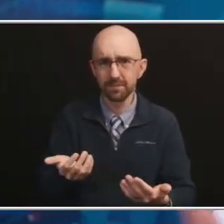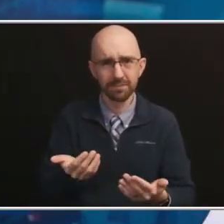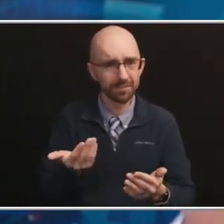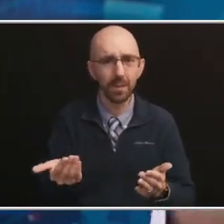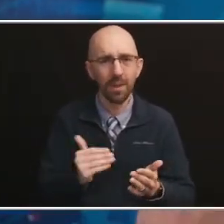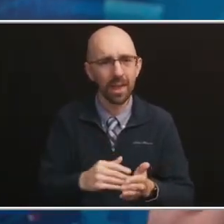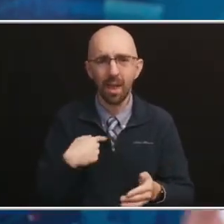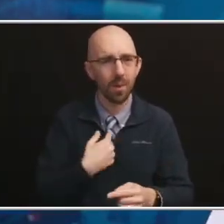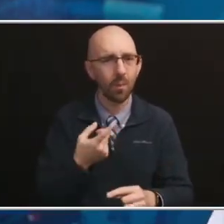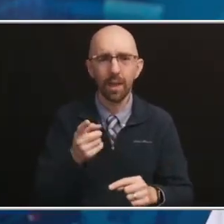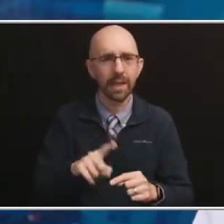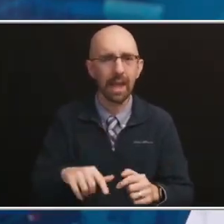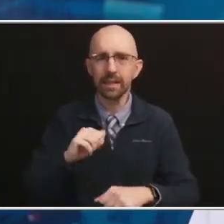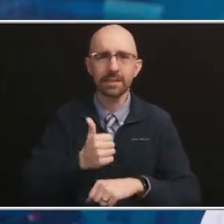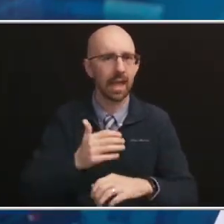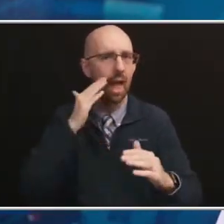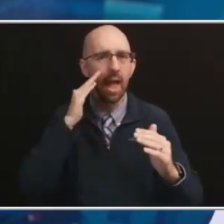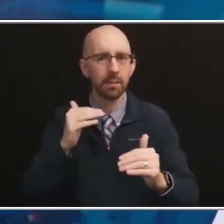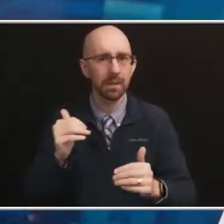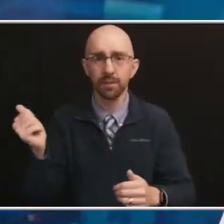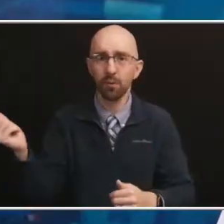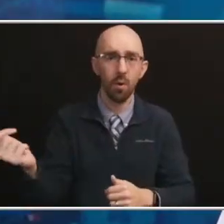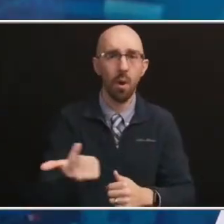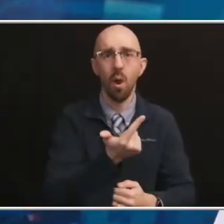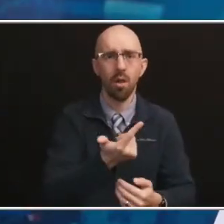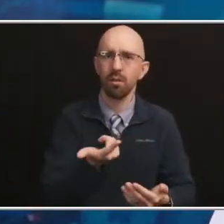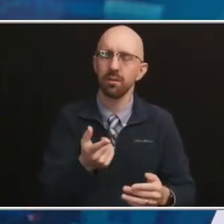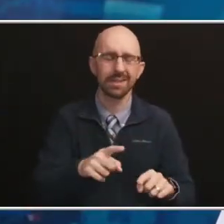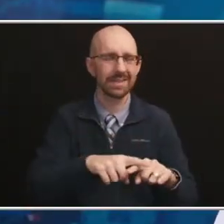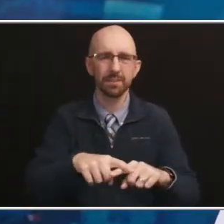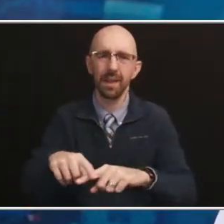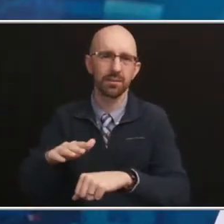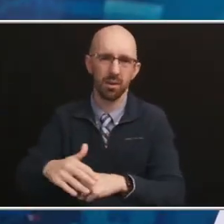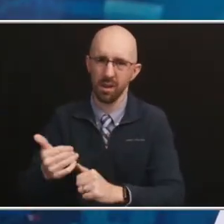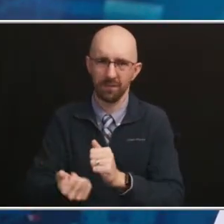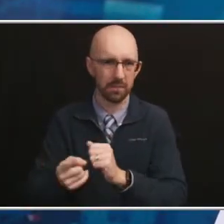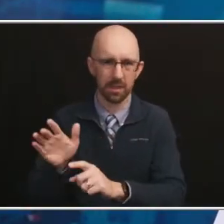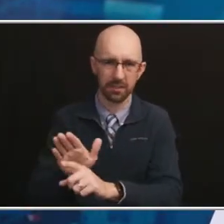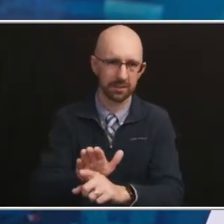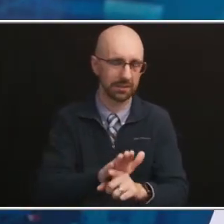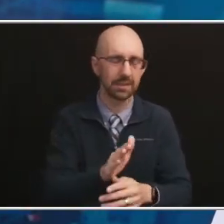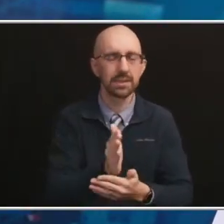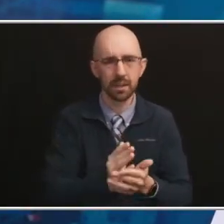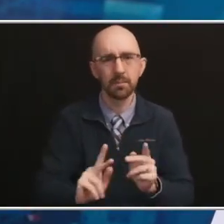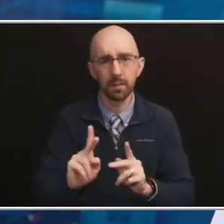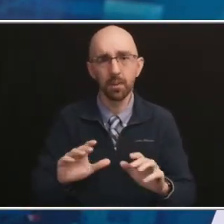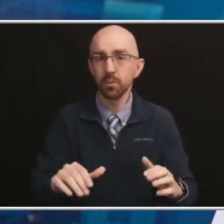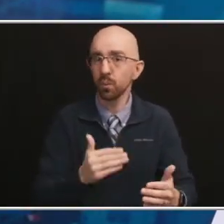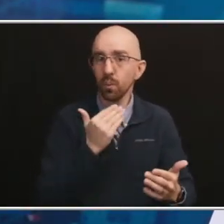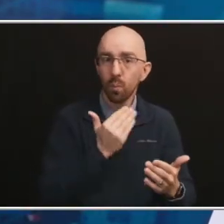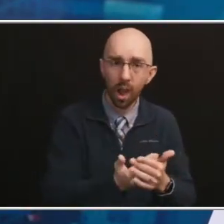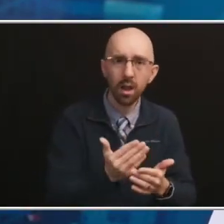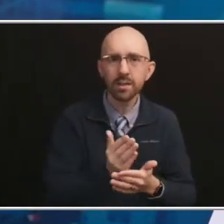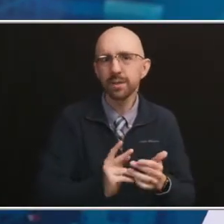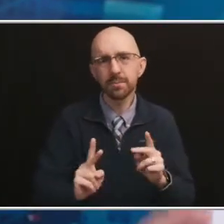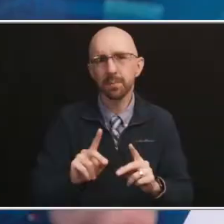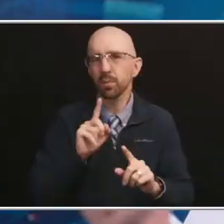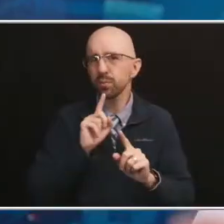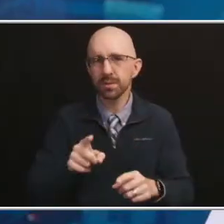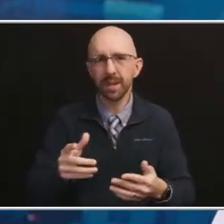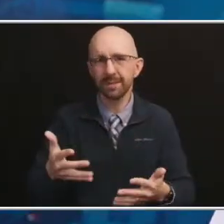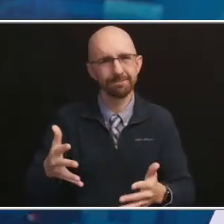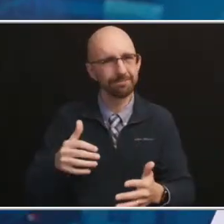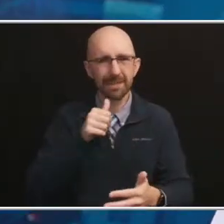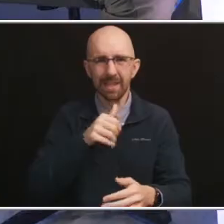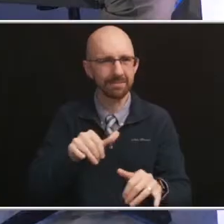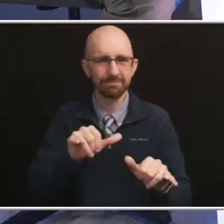that expectation that this is what we're going to see in everyone, because some people do very well and some people don't respond at all. But as is